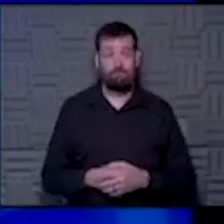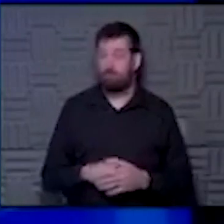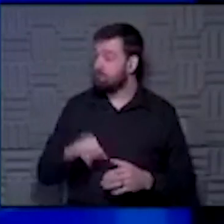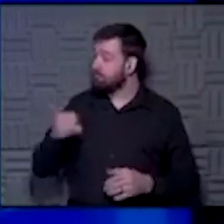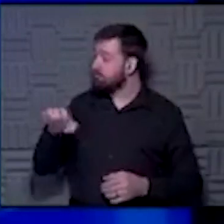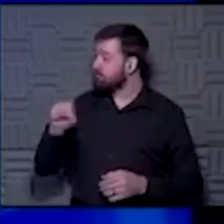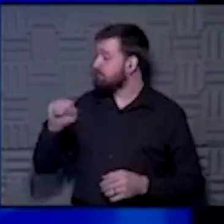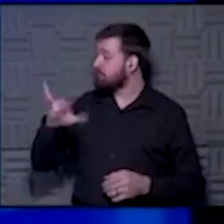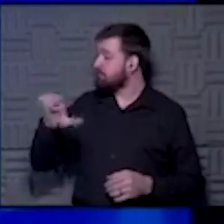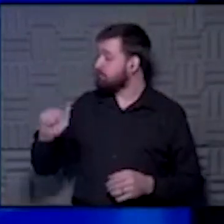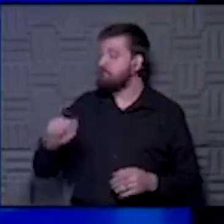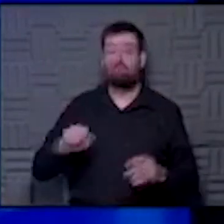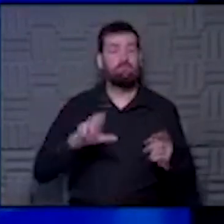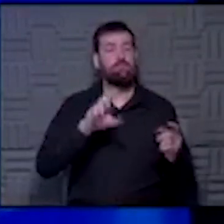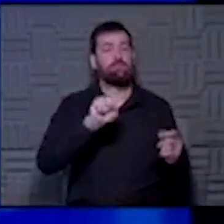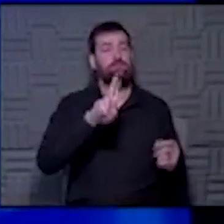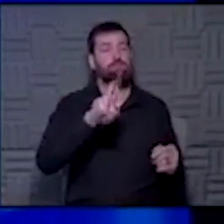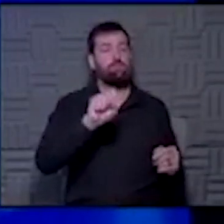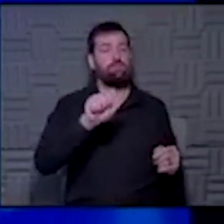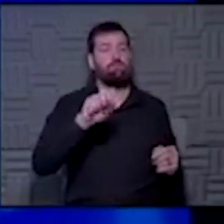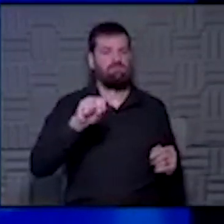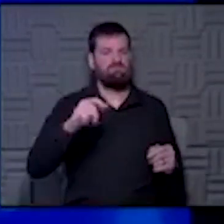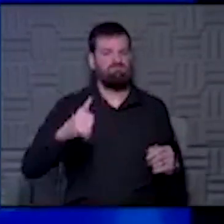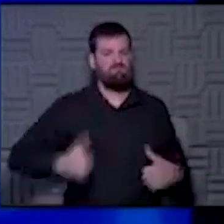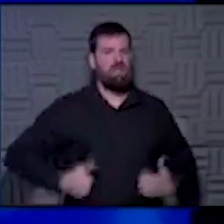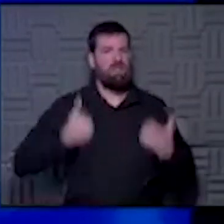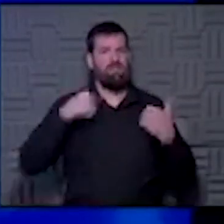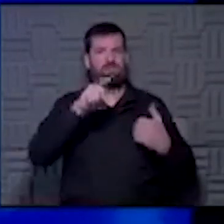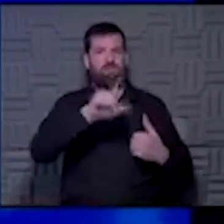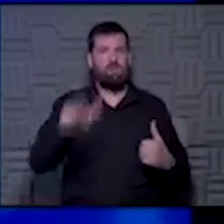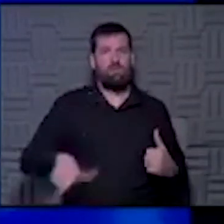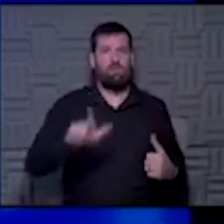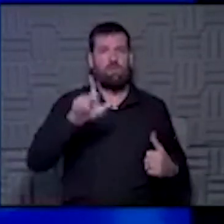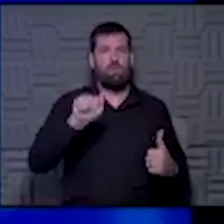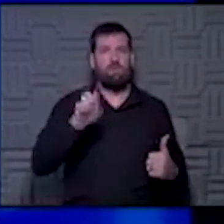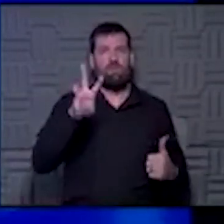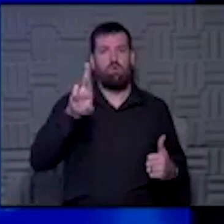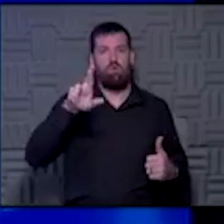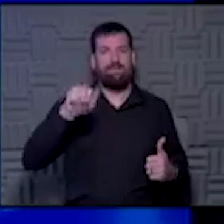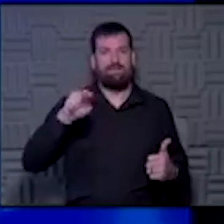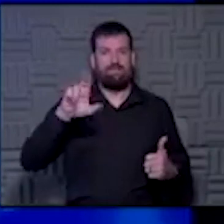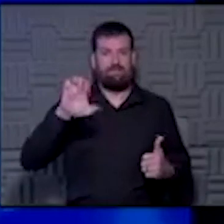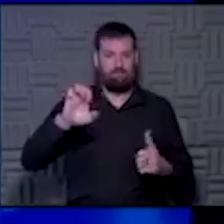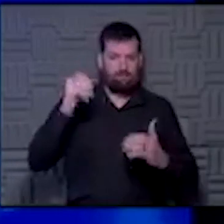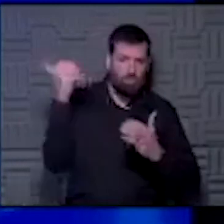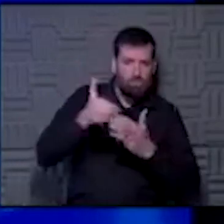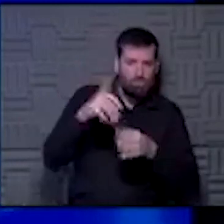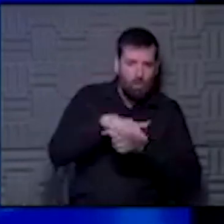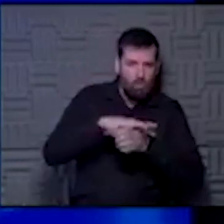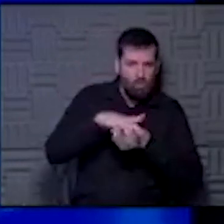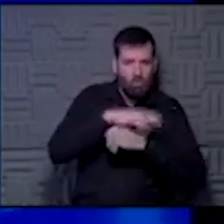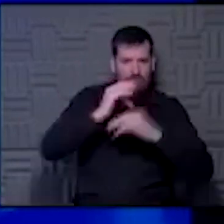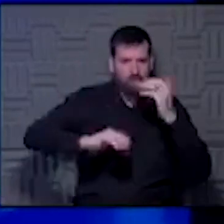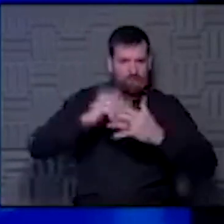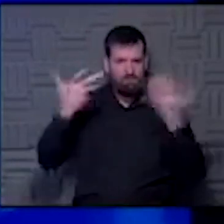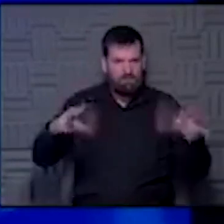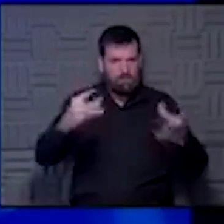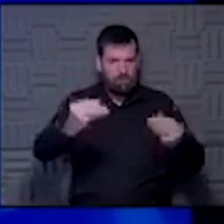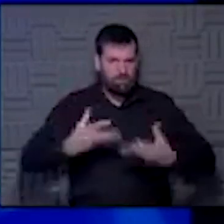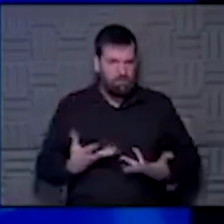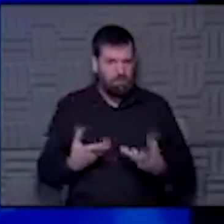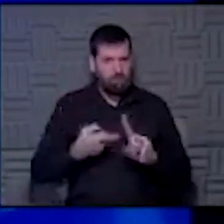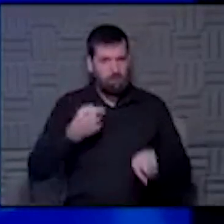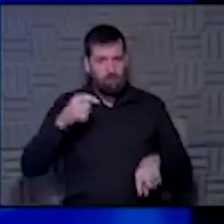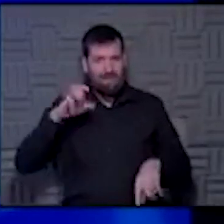Jessica? Yes, Susan says she lives in Lawrence. How would I find out if our local facilities have received the information from ECHO to